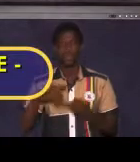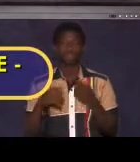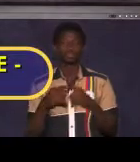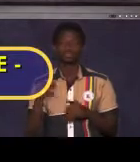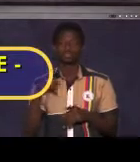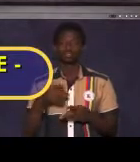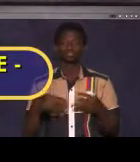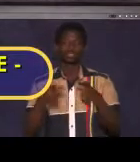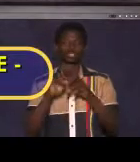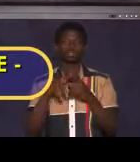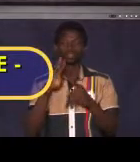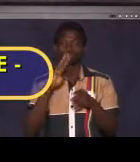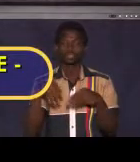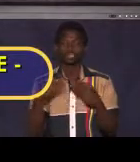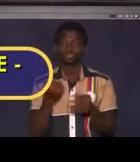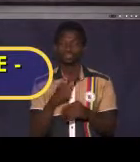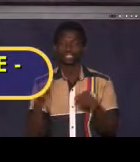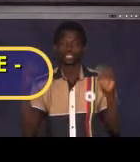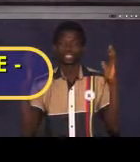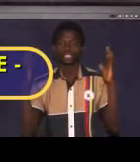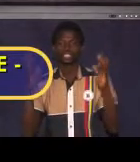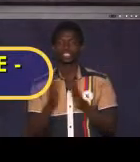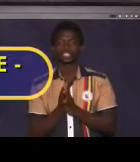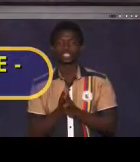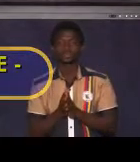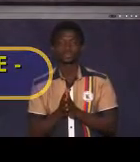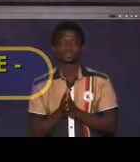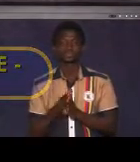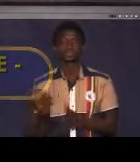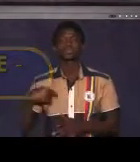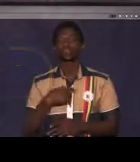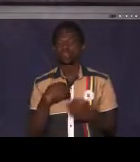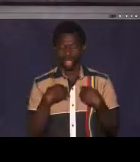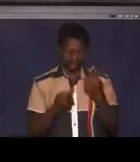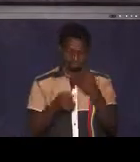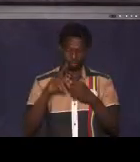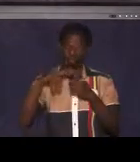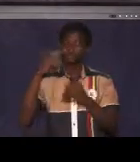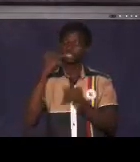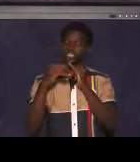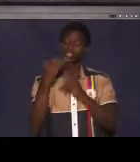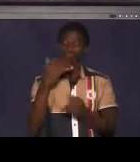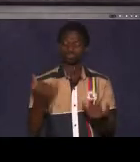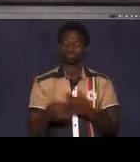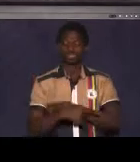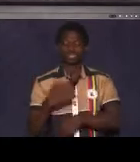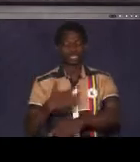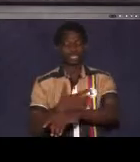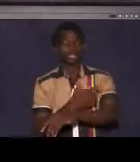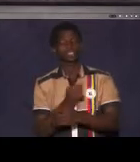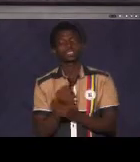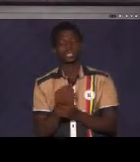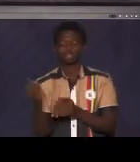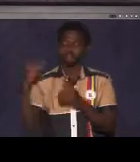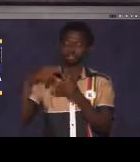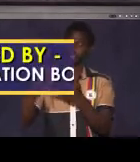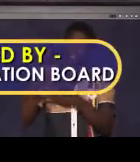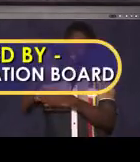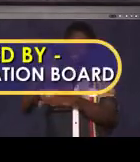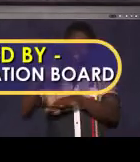you are my best friend. You deserve to be given a chair. We have come to the end of today's